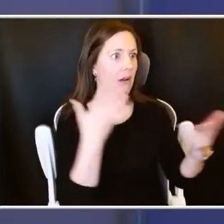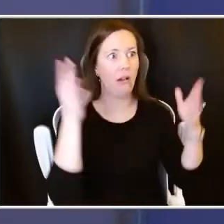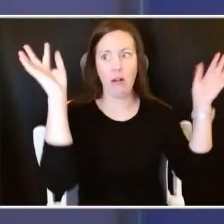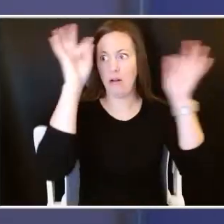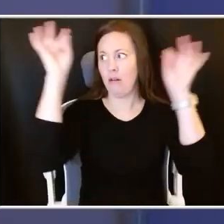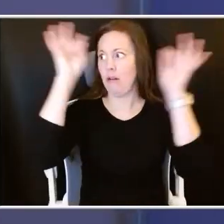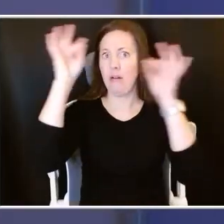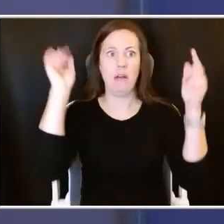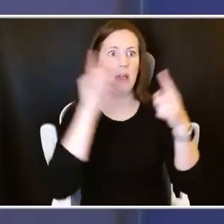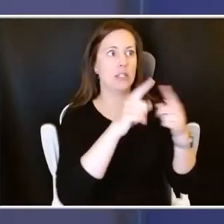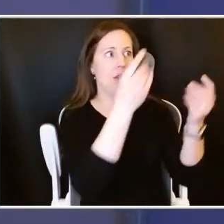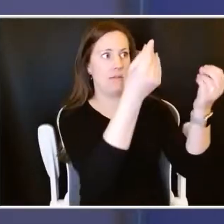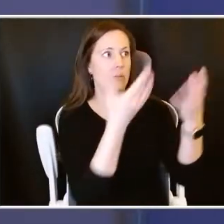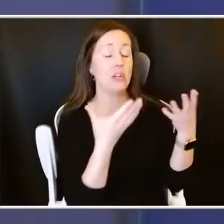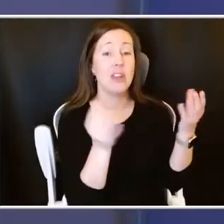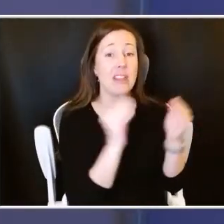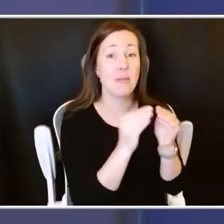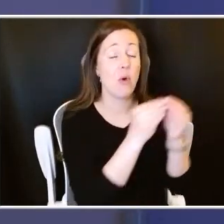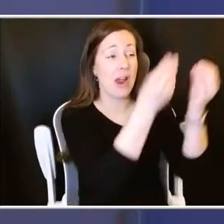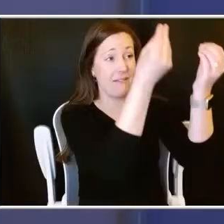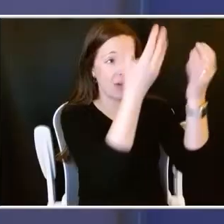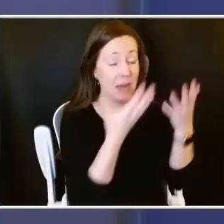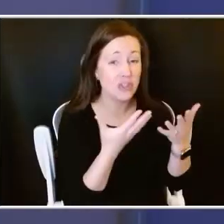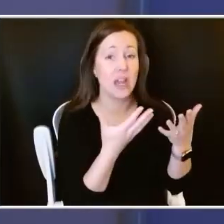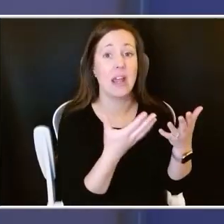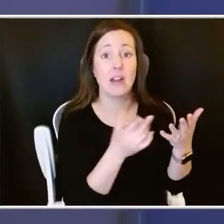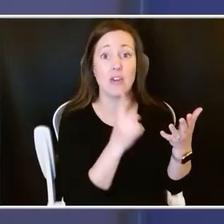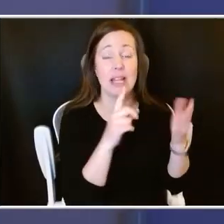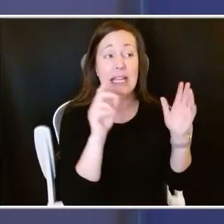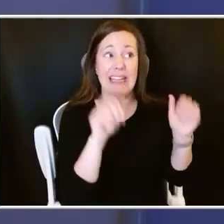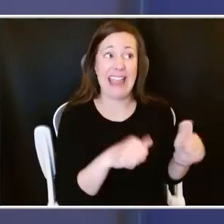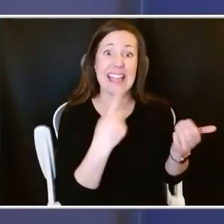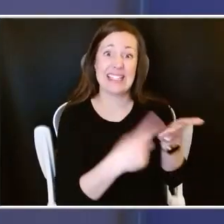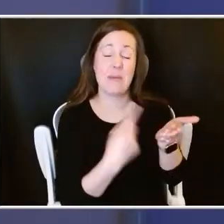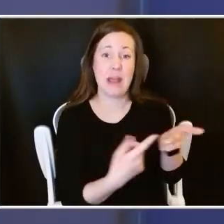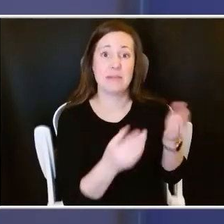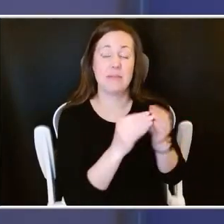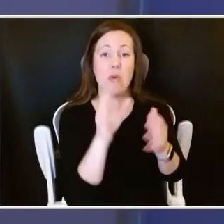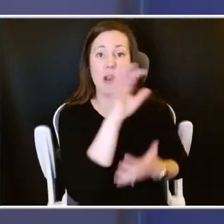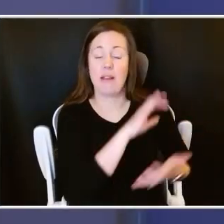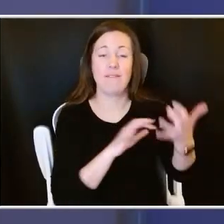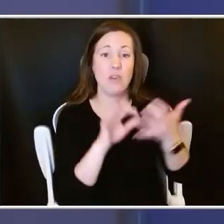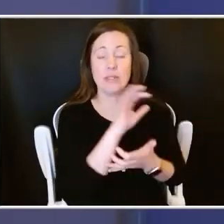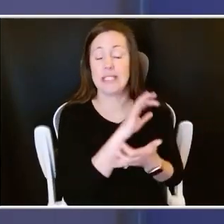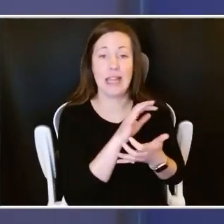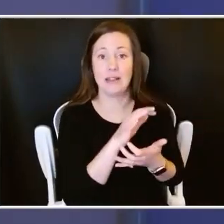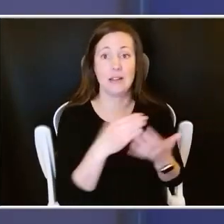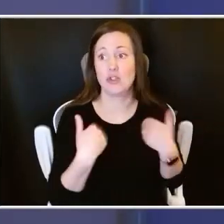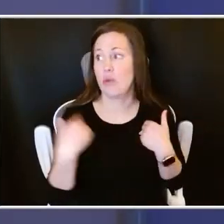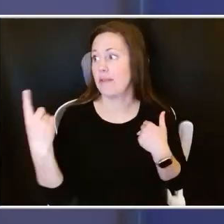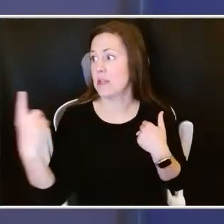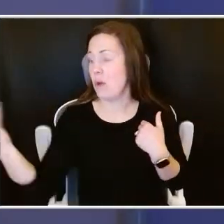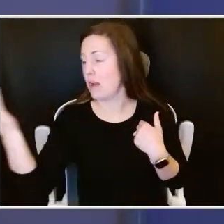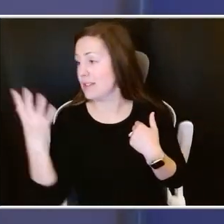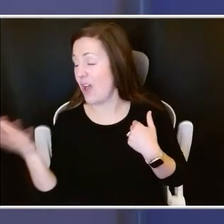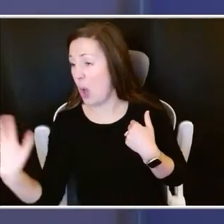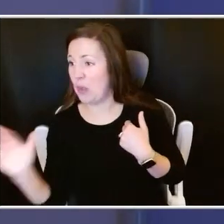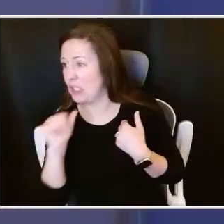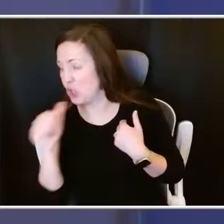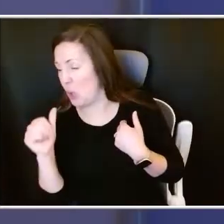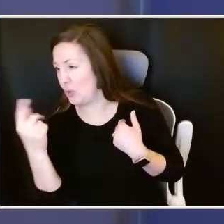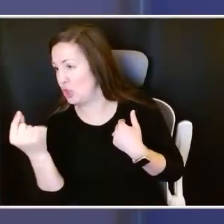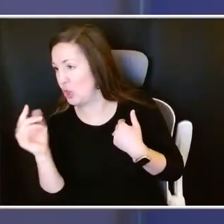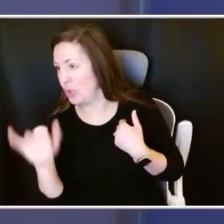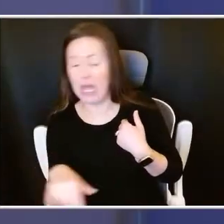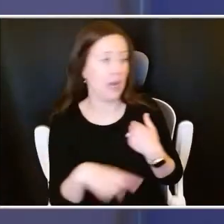more information you get, which is great, can be more confusing, because then you've got so-and-so saying, I wouldn't go there. So we